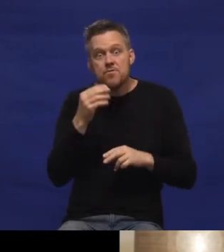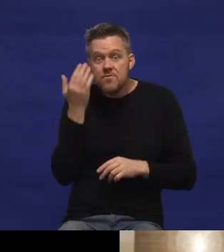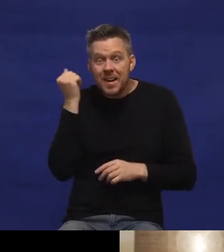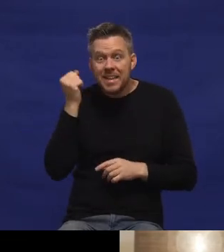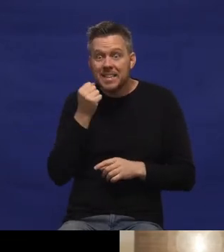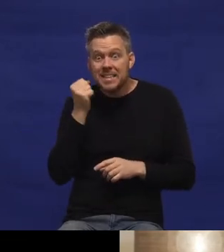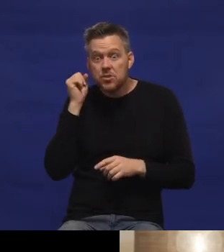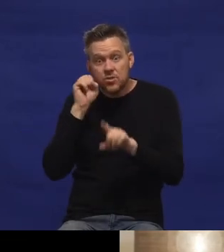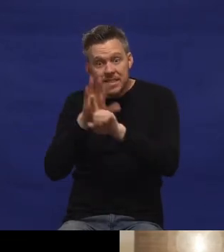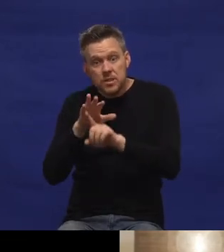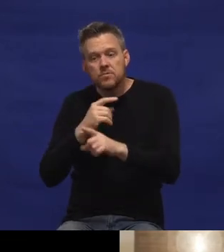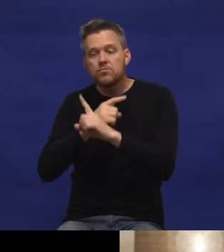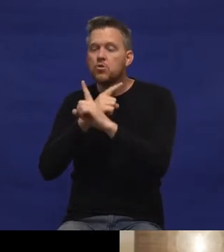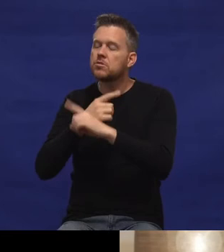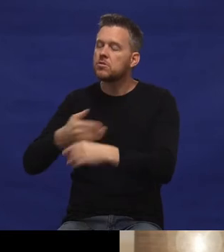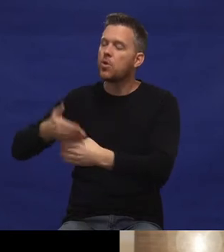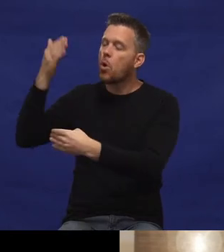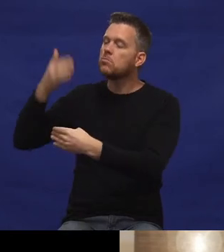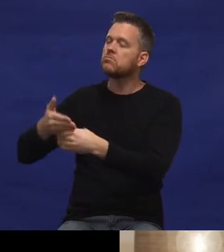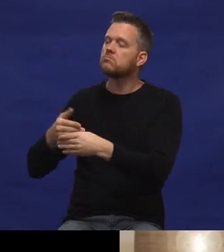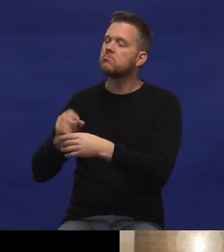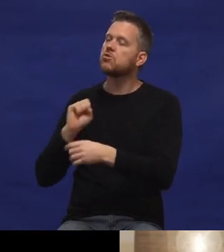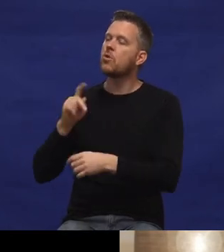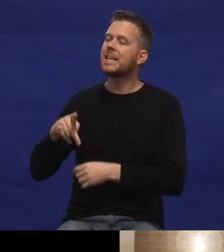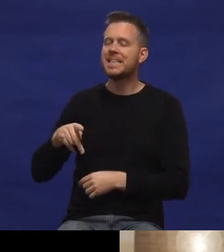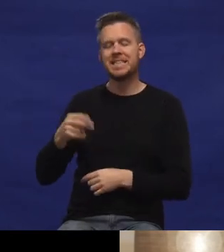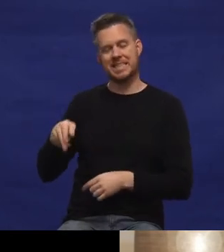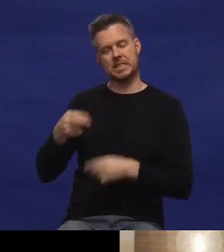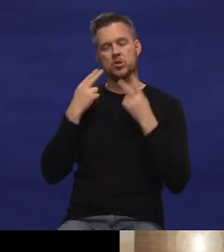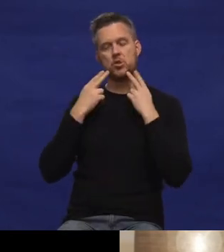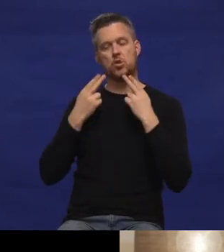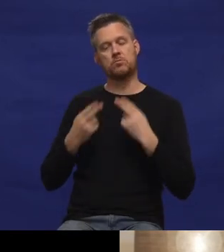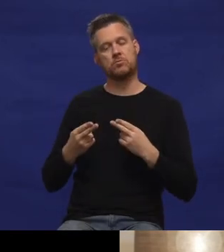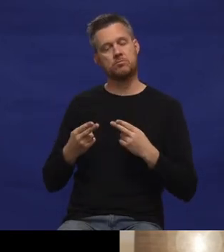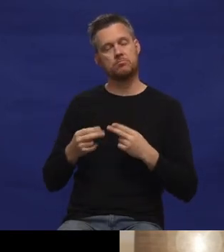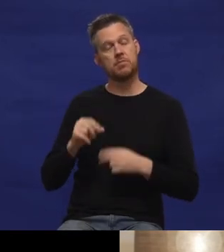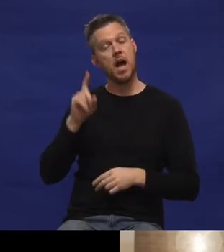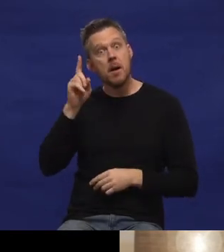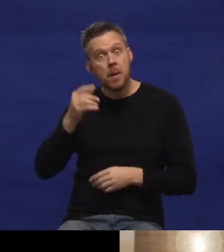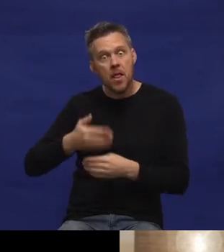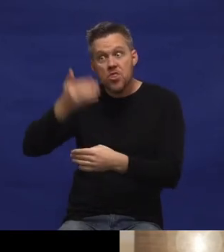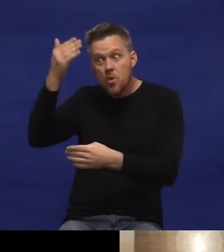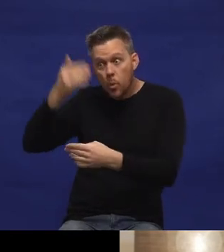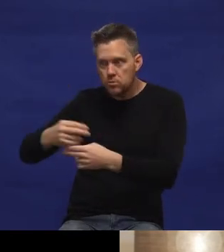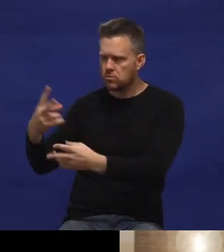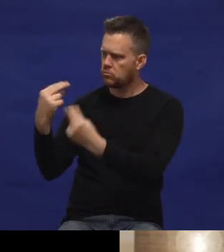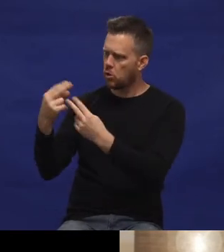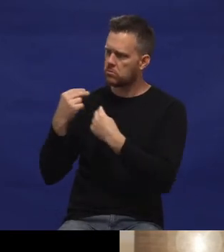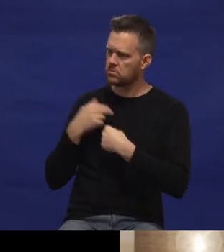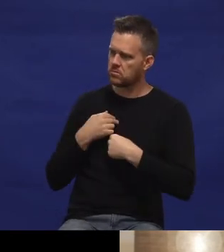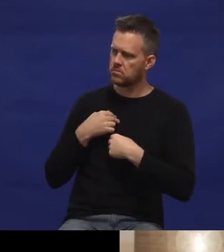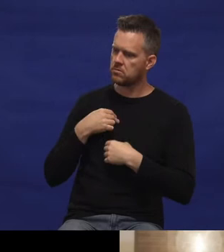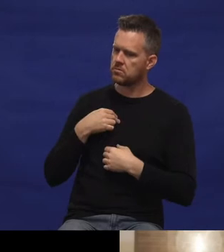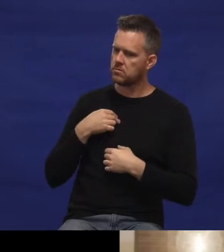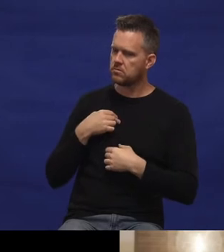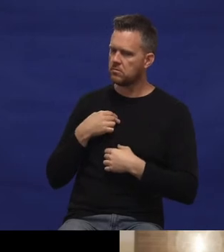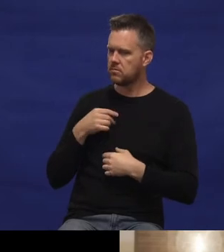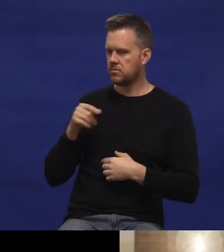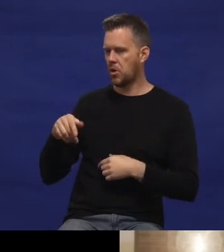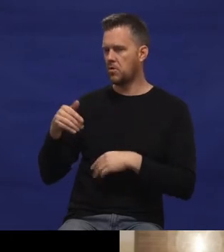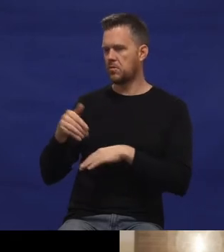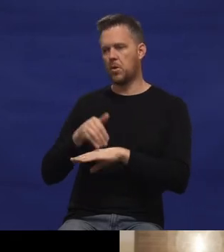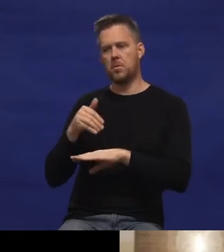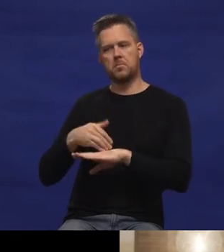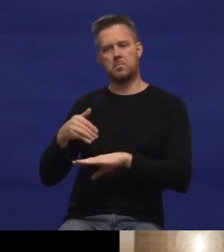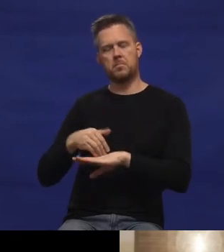are completely normal. But when the walls start talking back to you, that's when you've got